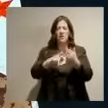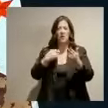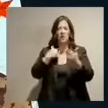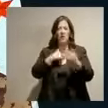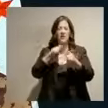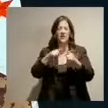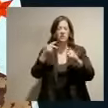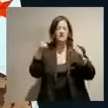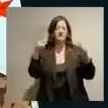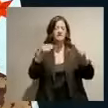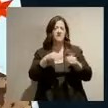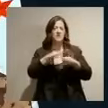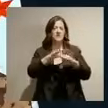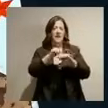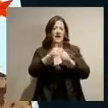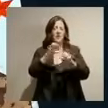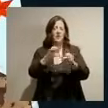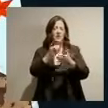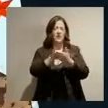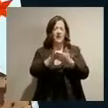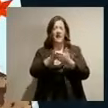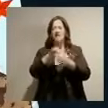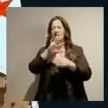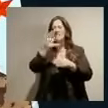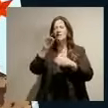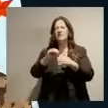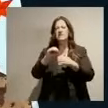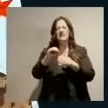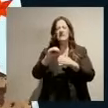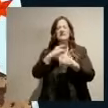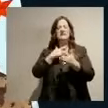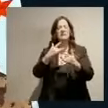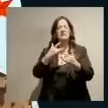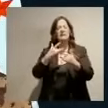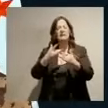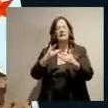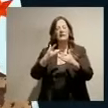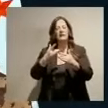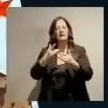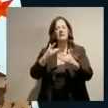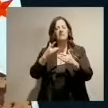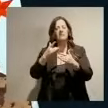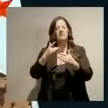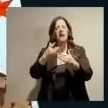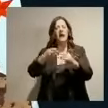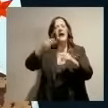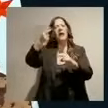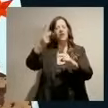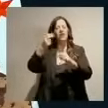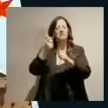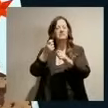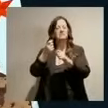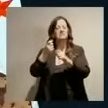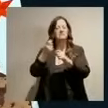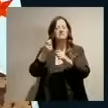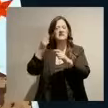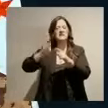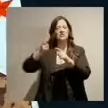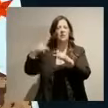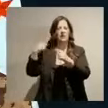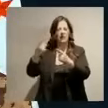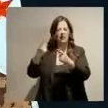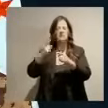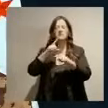Typical level of growth is 5% historically. So we would figure out amounts in our forecast that are above